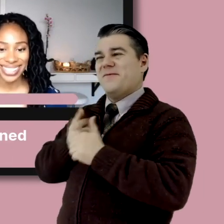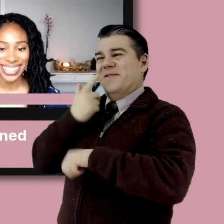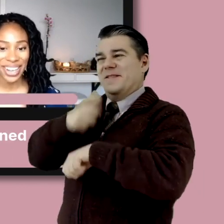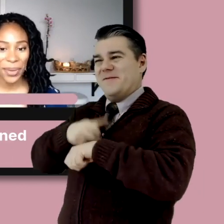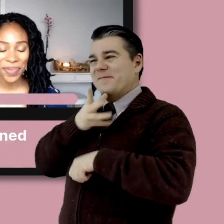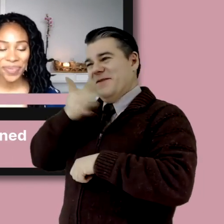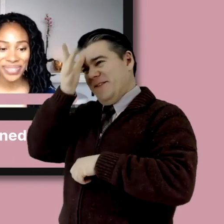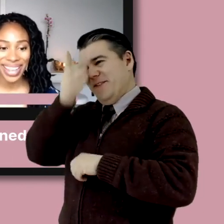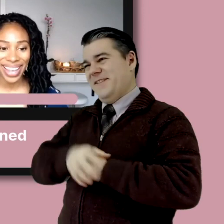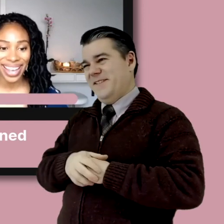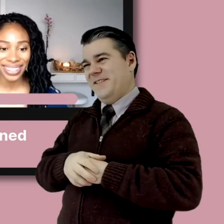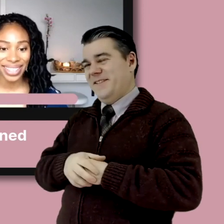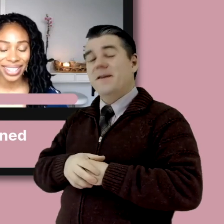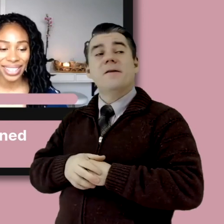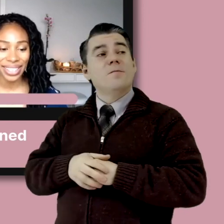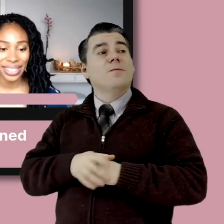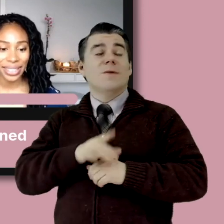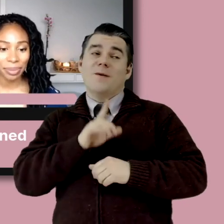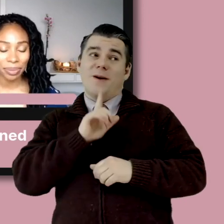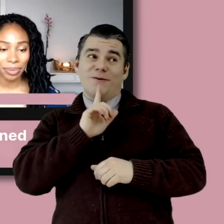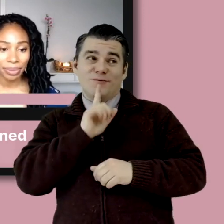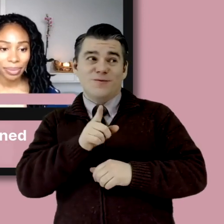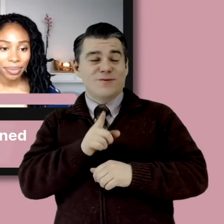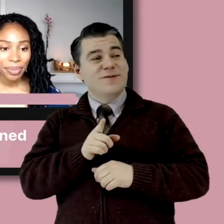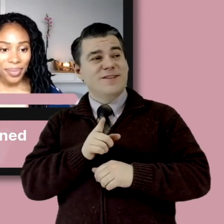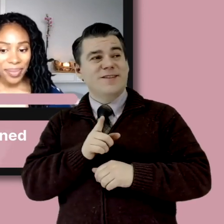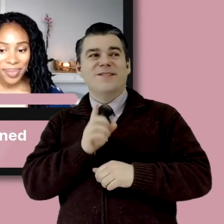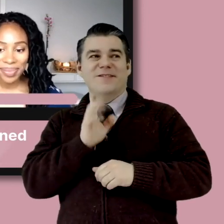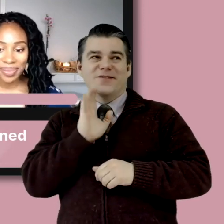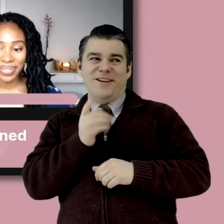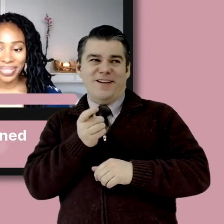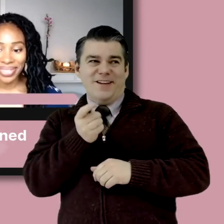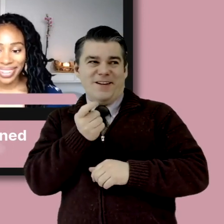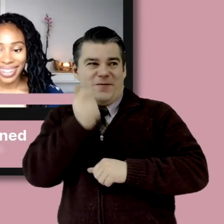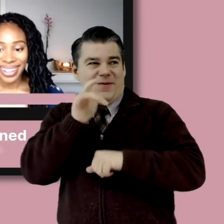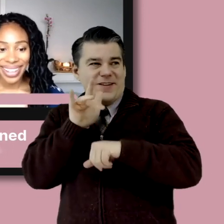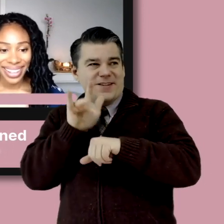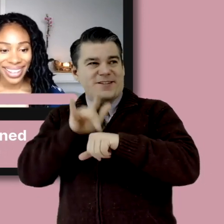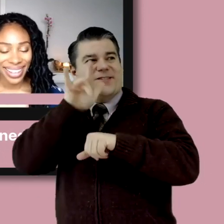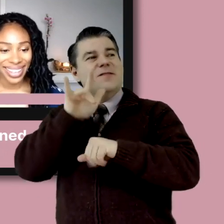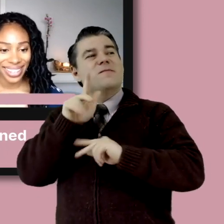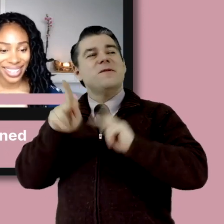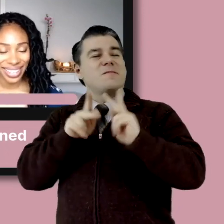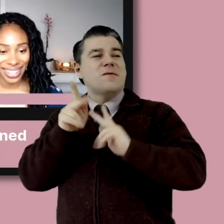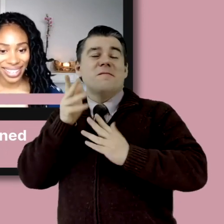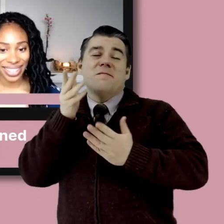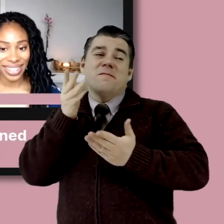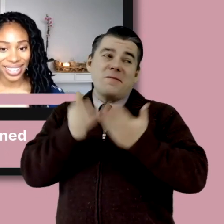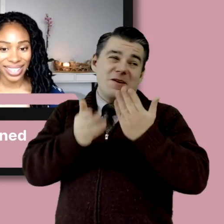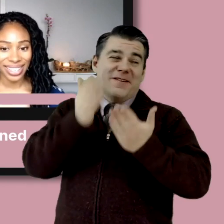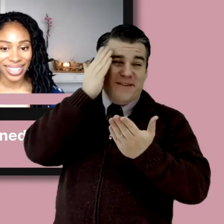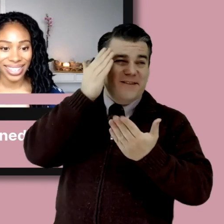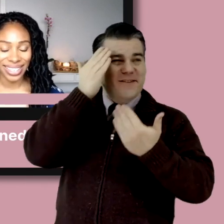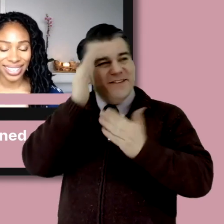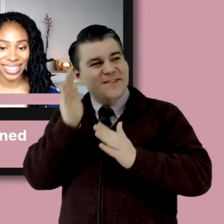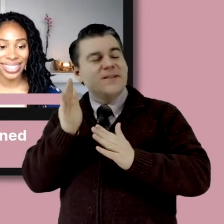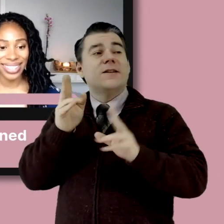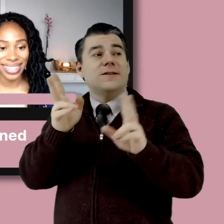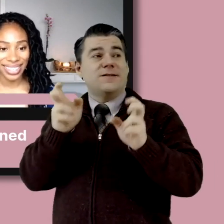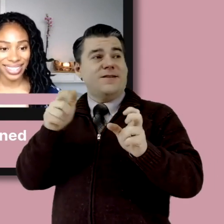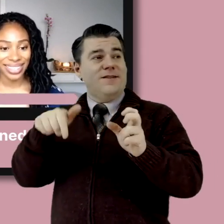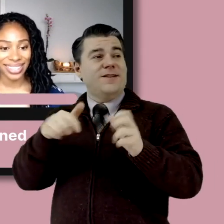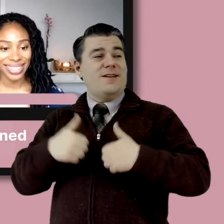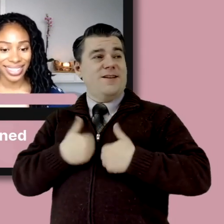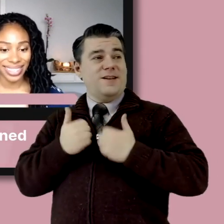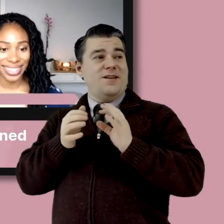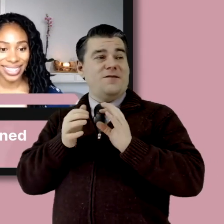parents. So actually, I'm going to touch on something else that people may or may not know. So with the title of this live